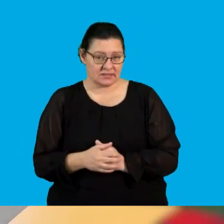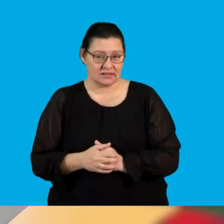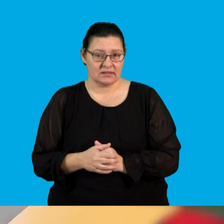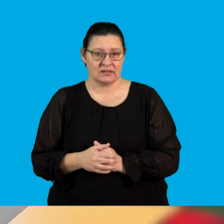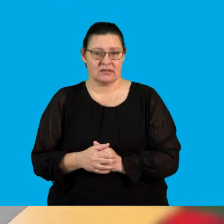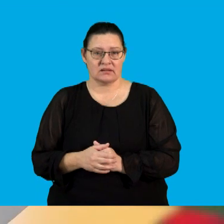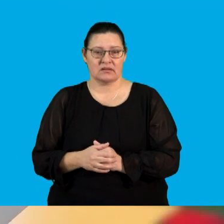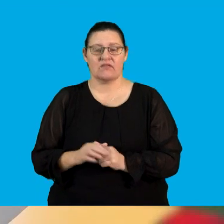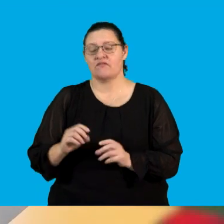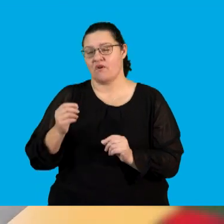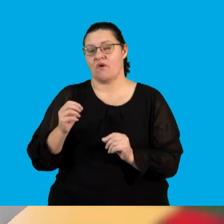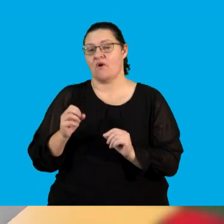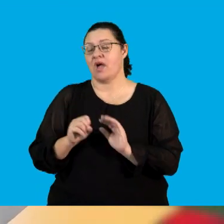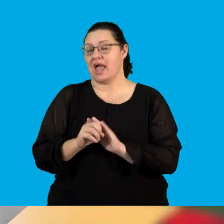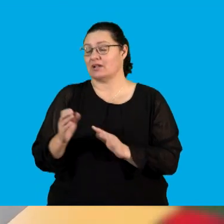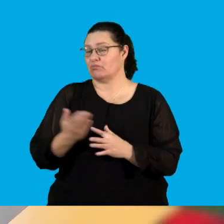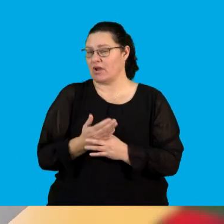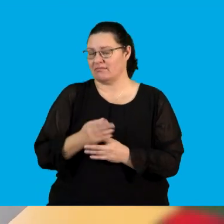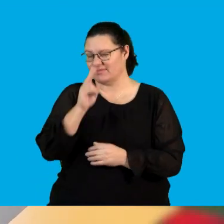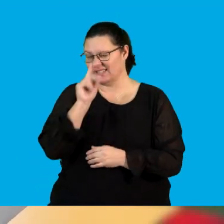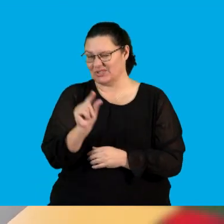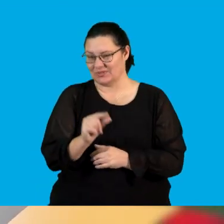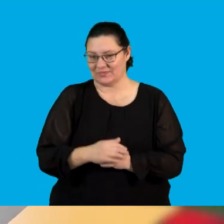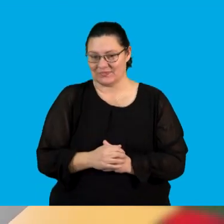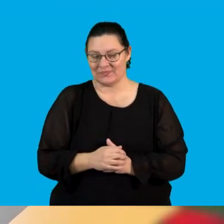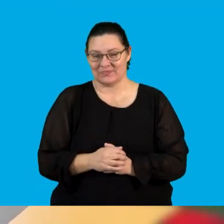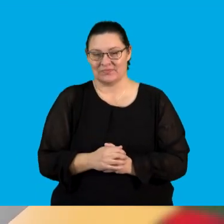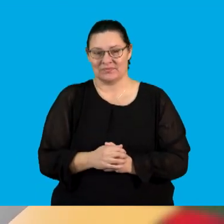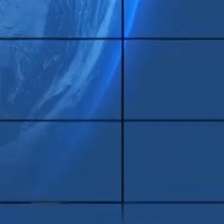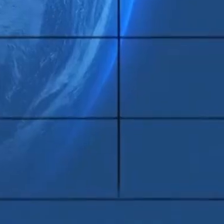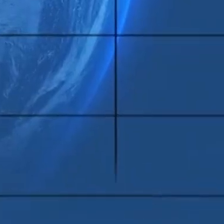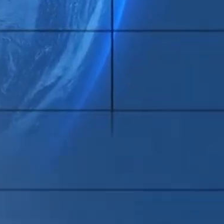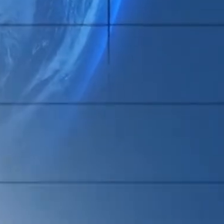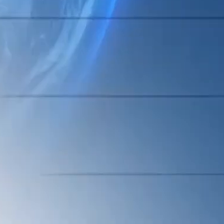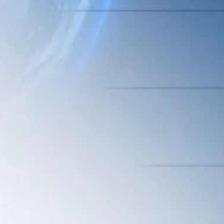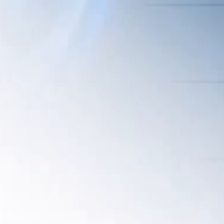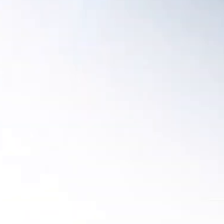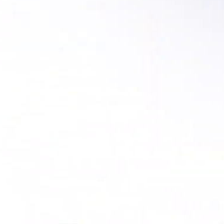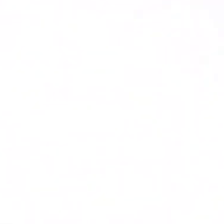next part of the questions, let's go quickly for an ad break, and I will see you just after this.